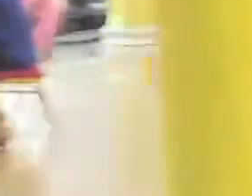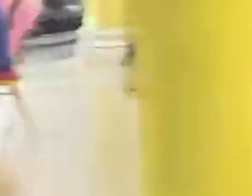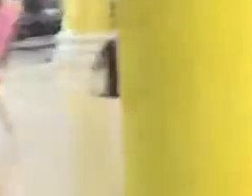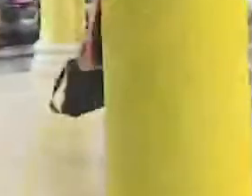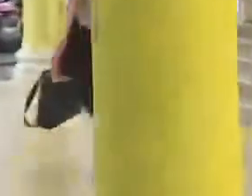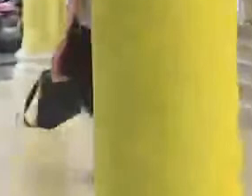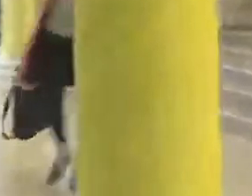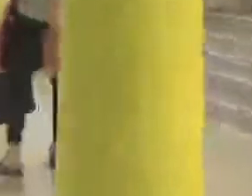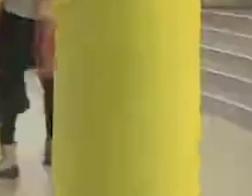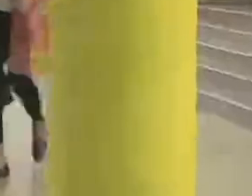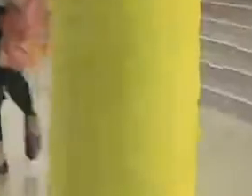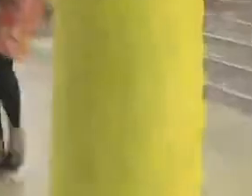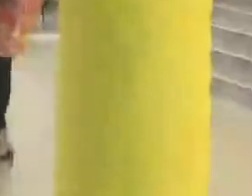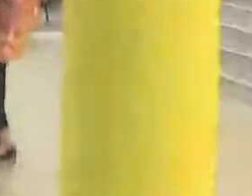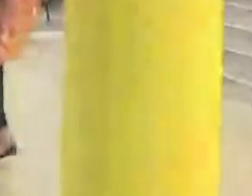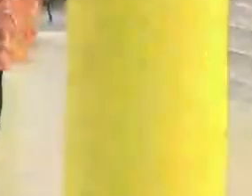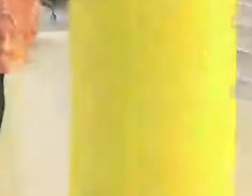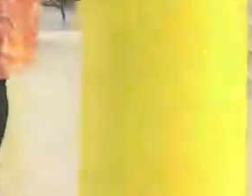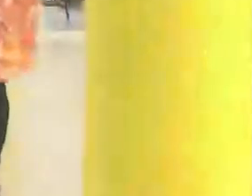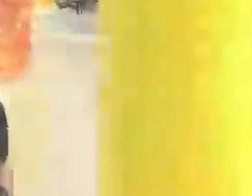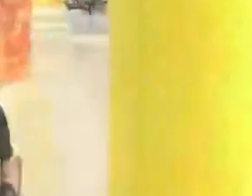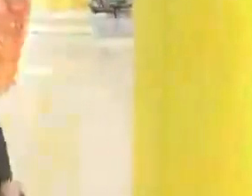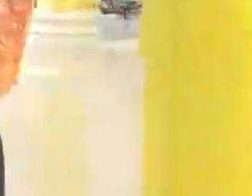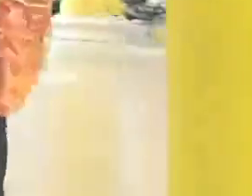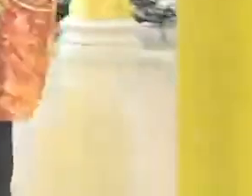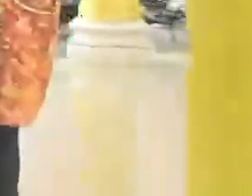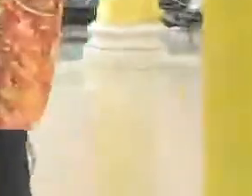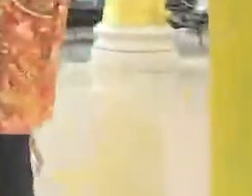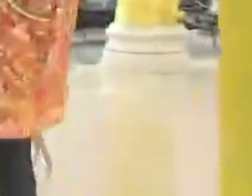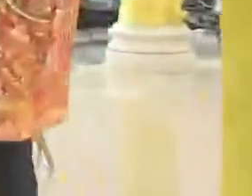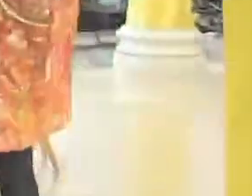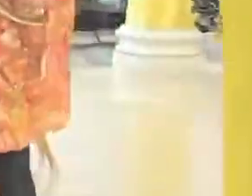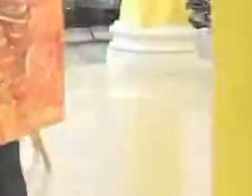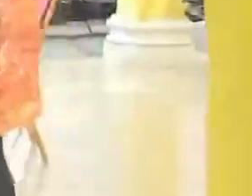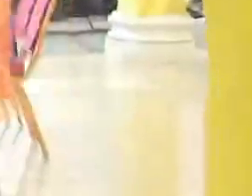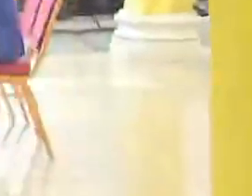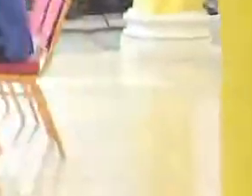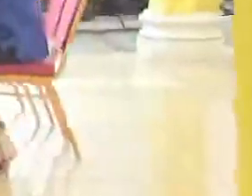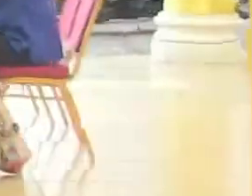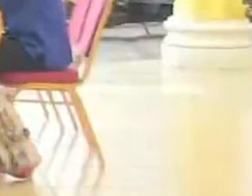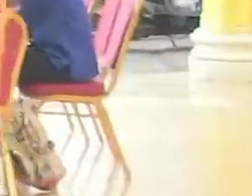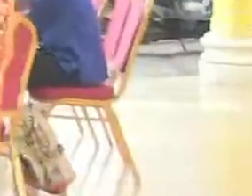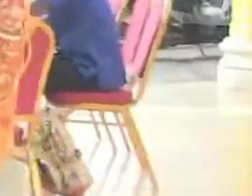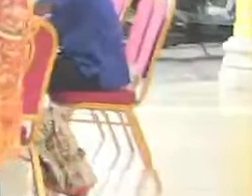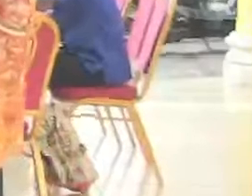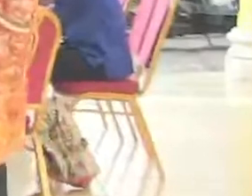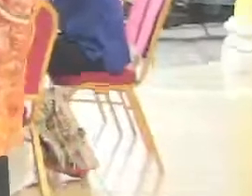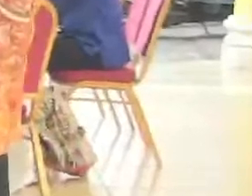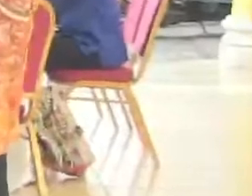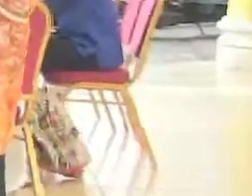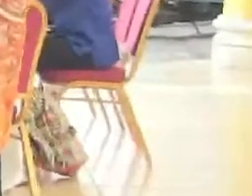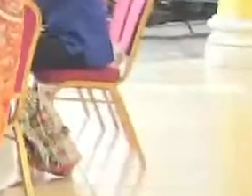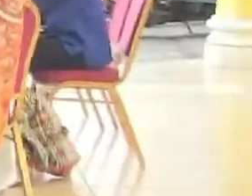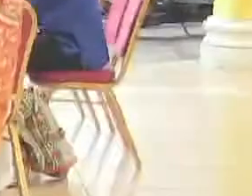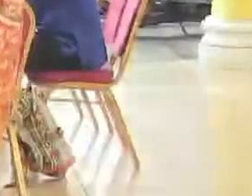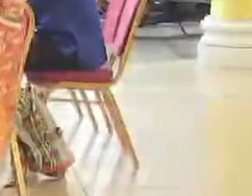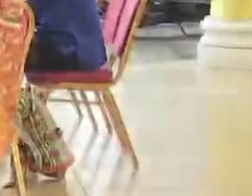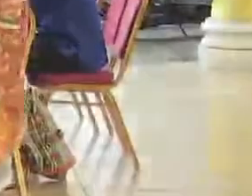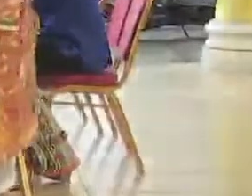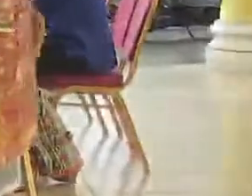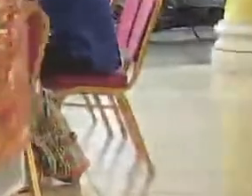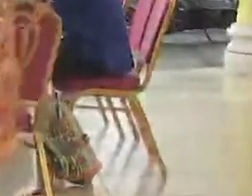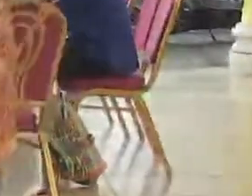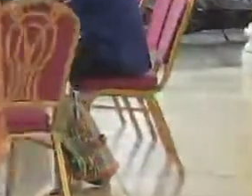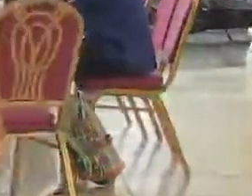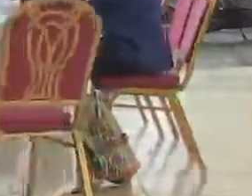This song is a special song to you, our speaker. It's a Nigerian traditional song, Baramumbe, Yoruba song.